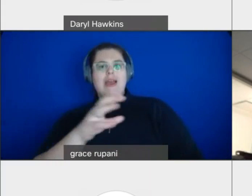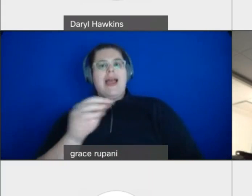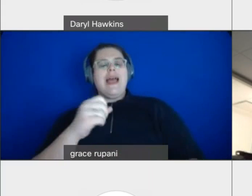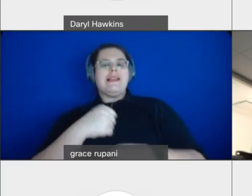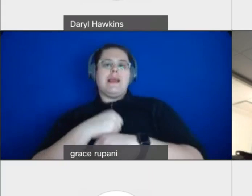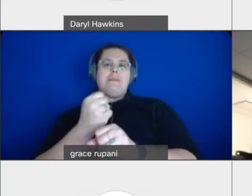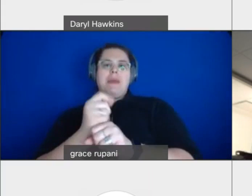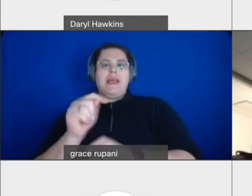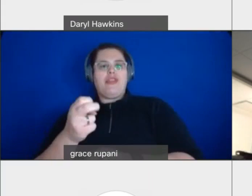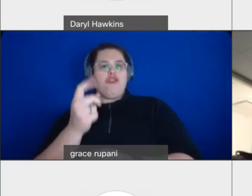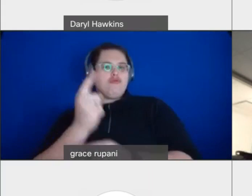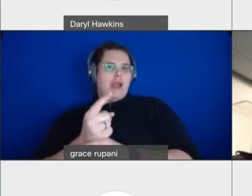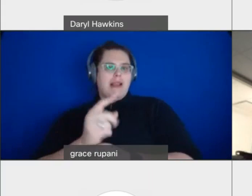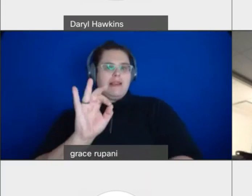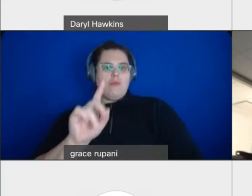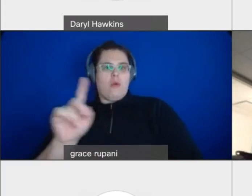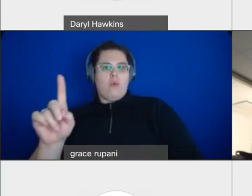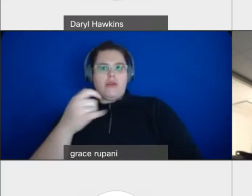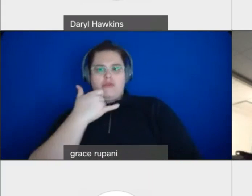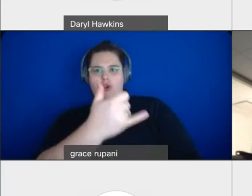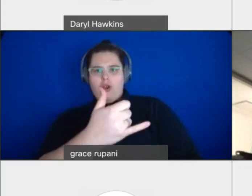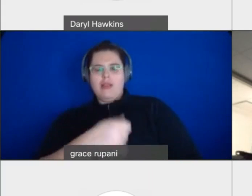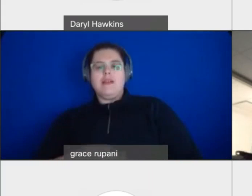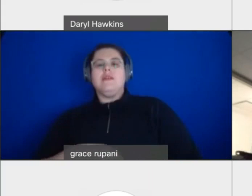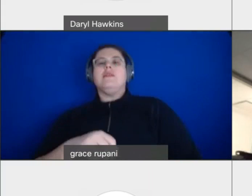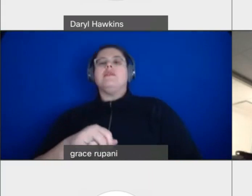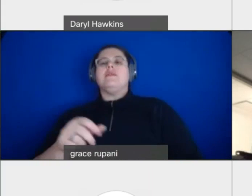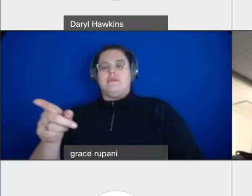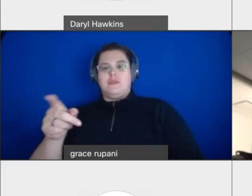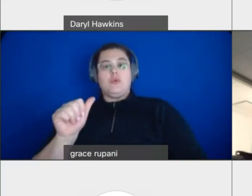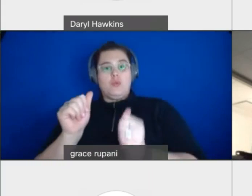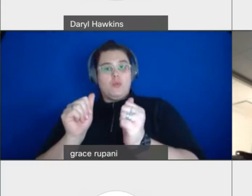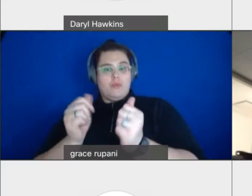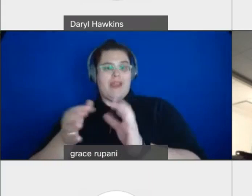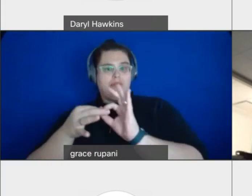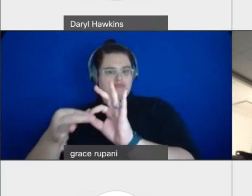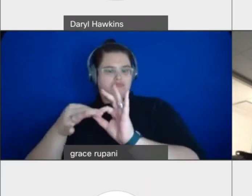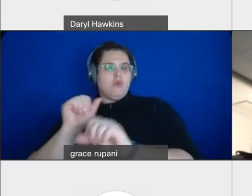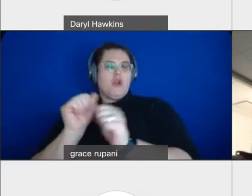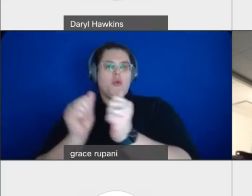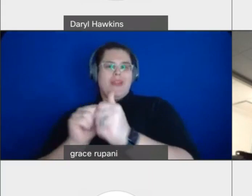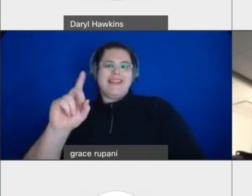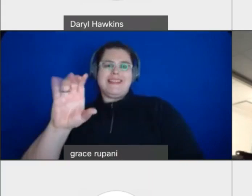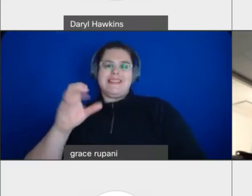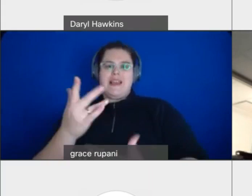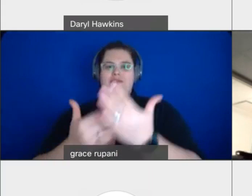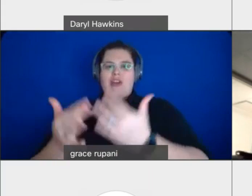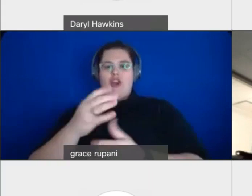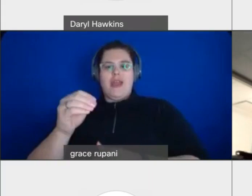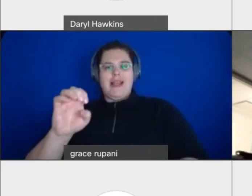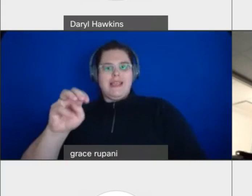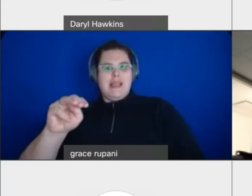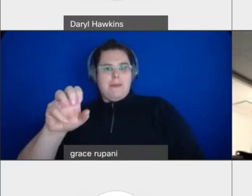call. Westlink, along with DC Fire and EMS, offers this free training to DC, Maryland, and